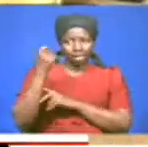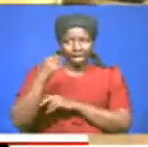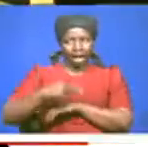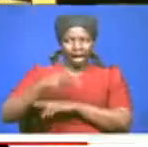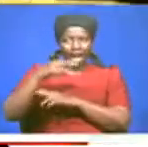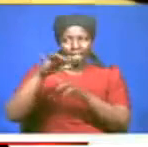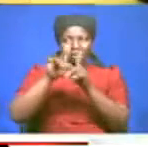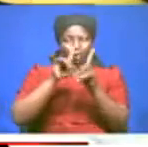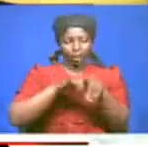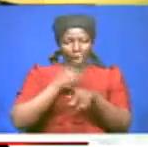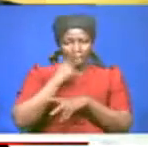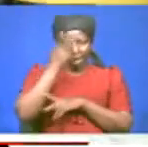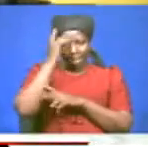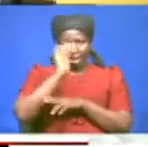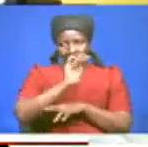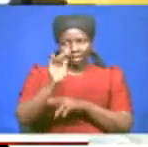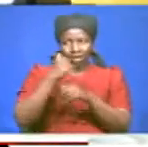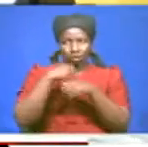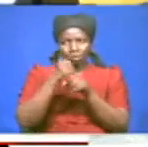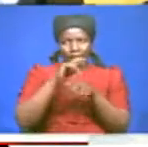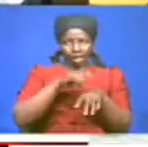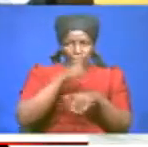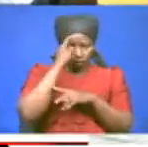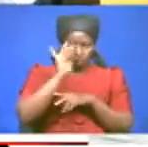were urged to create time for their children and be